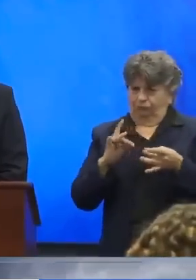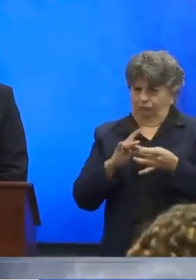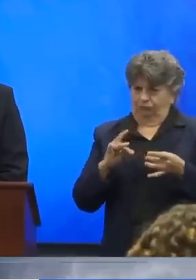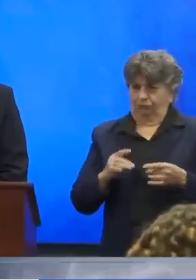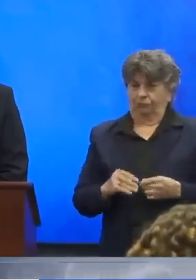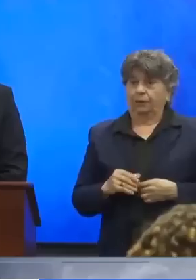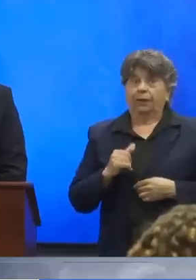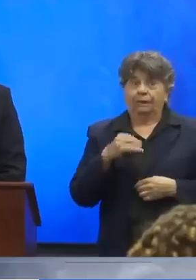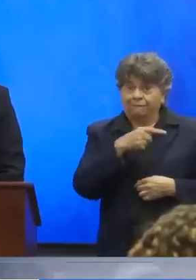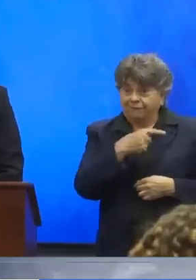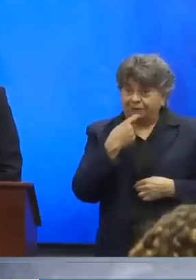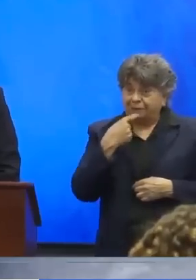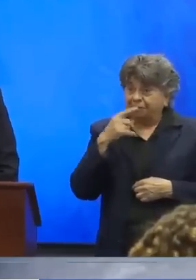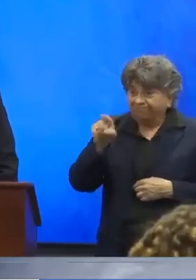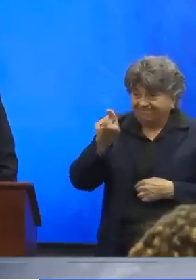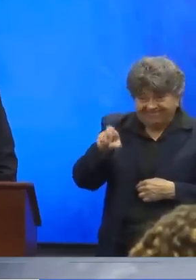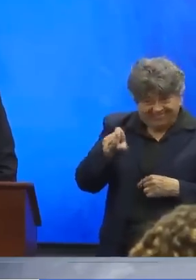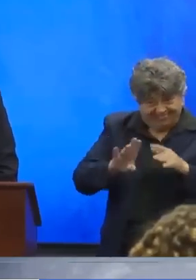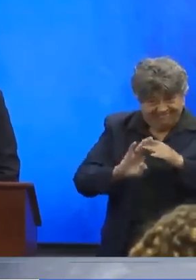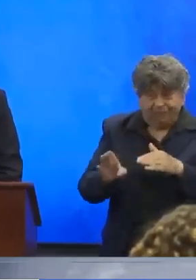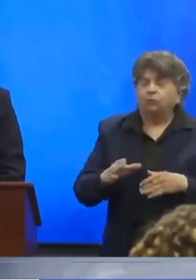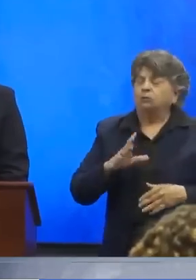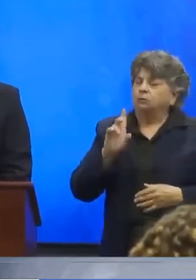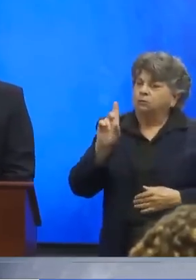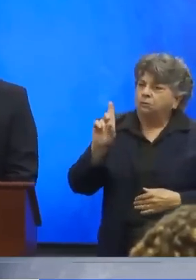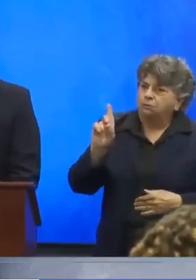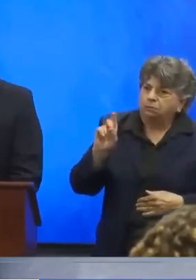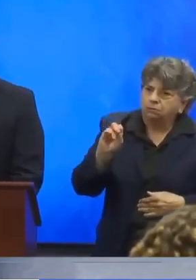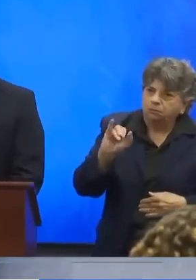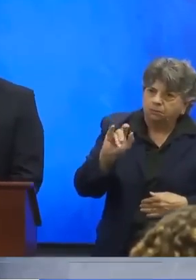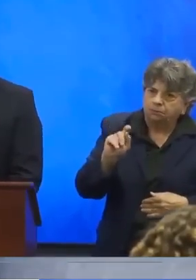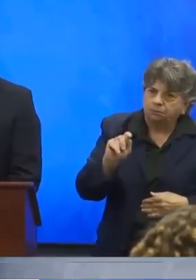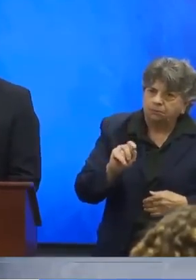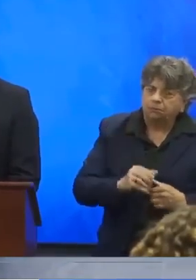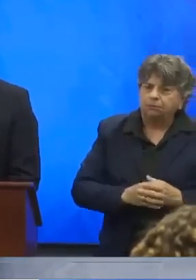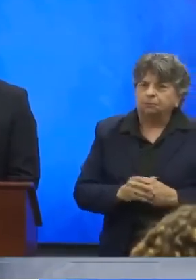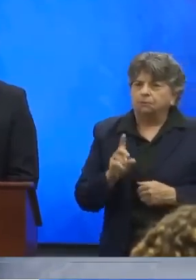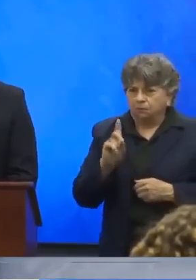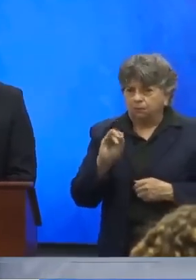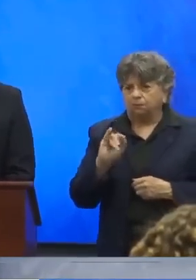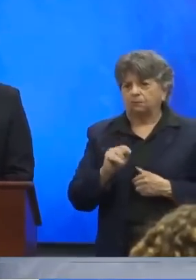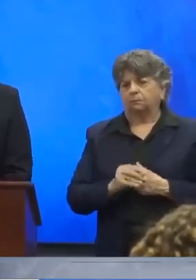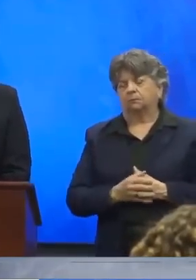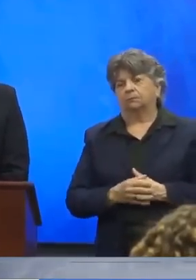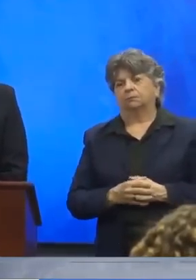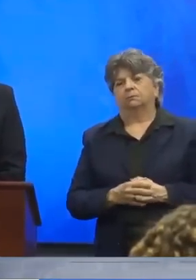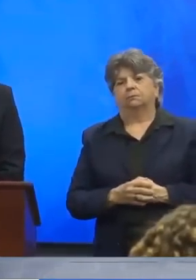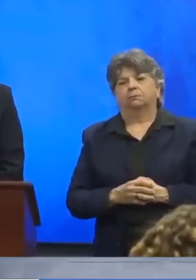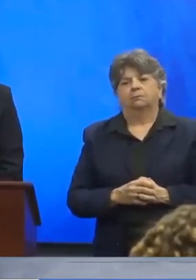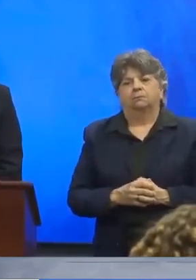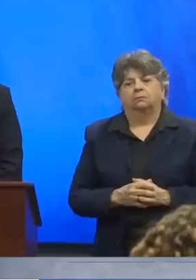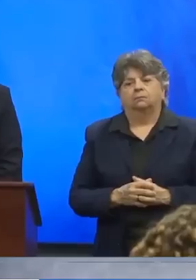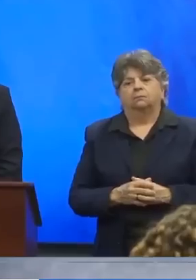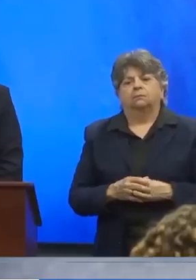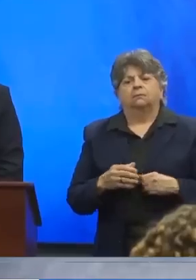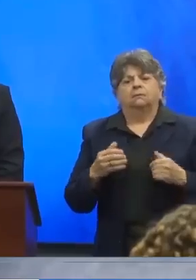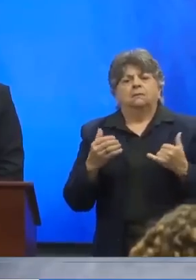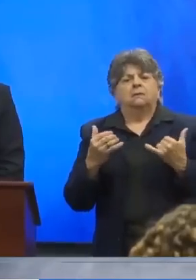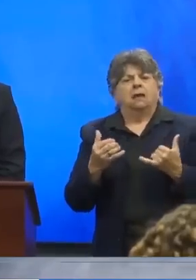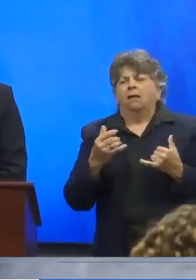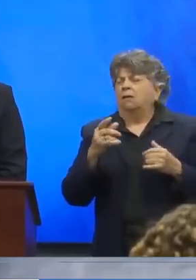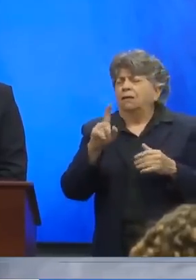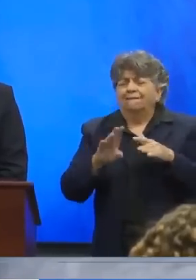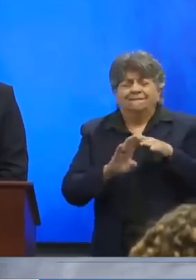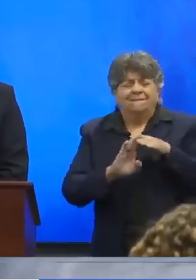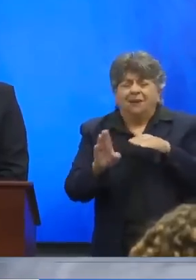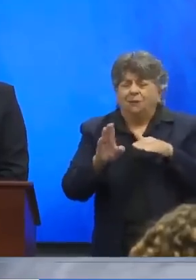evacuate, then please do so. To the governor's point, again, we are looking for you to evacuate tens of miles. Obviously, Rosen Hotels are